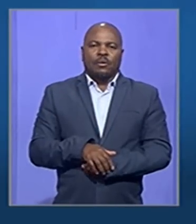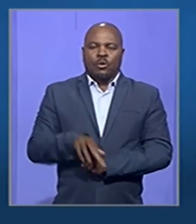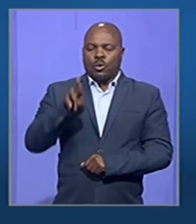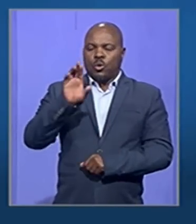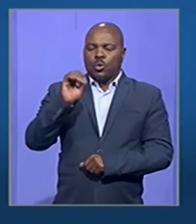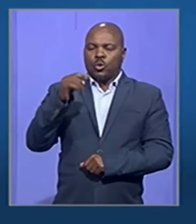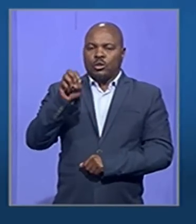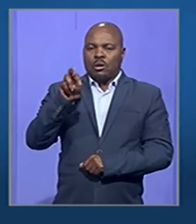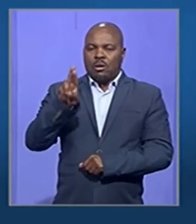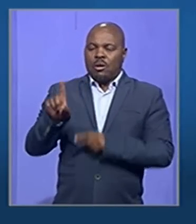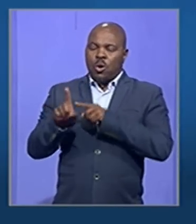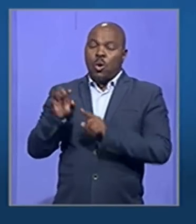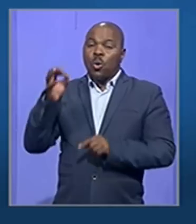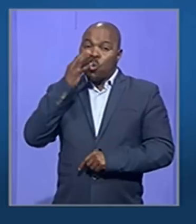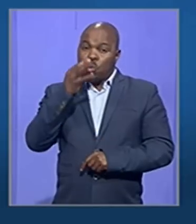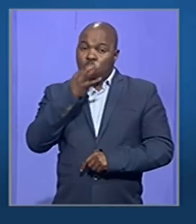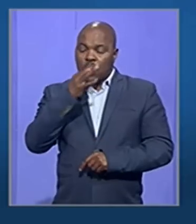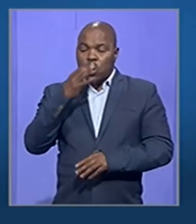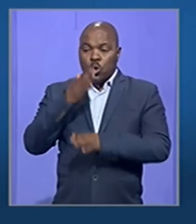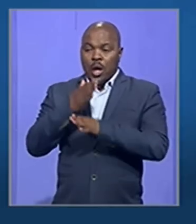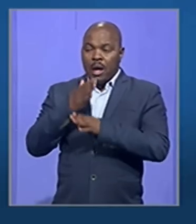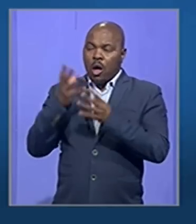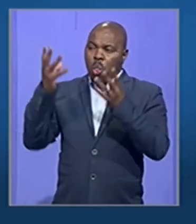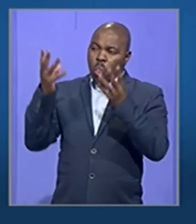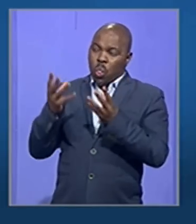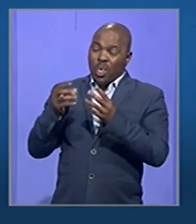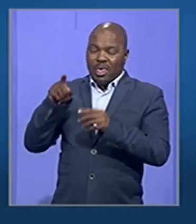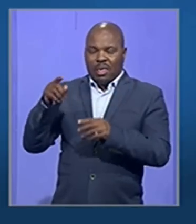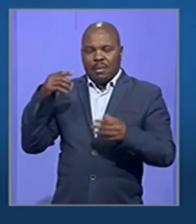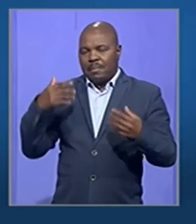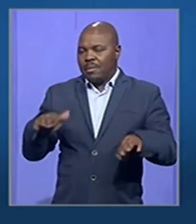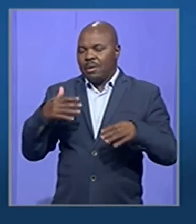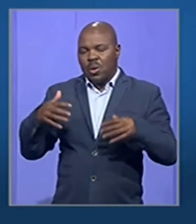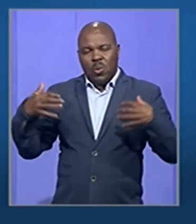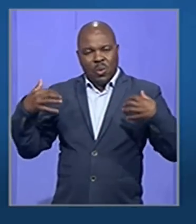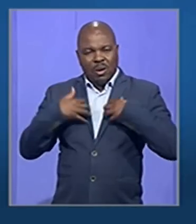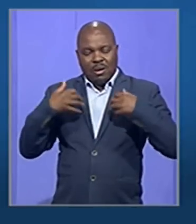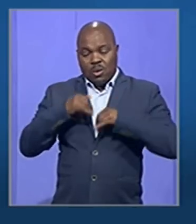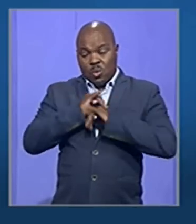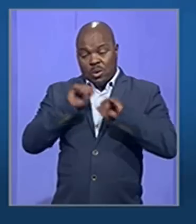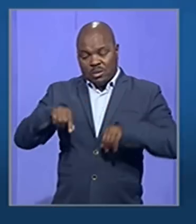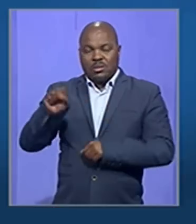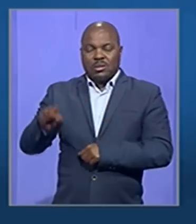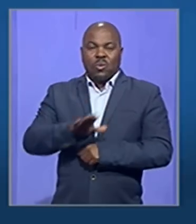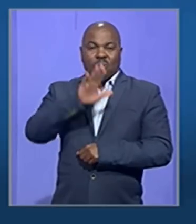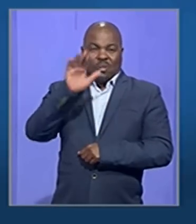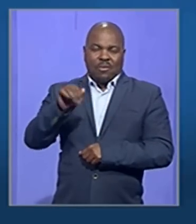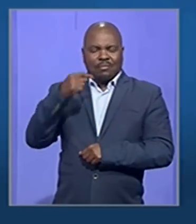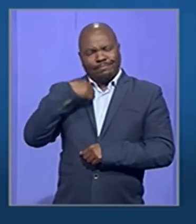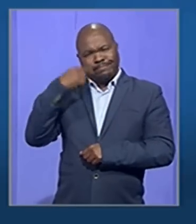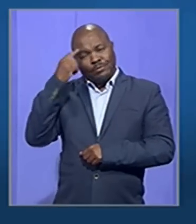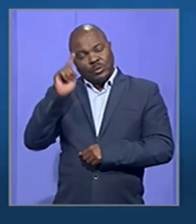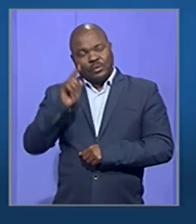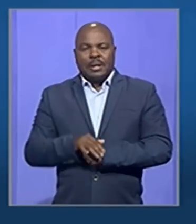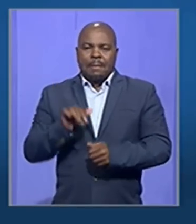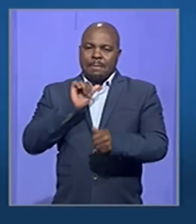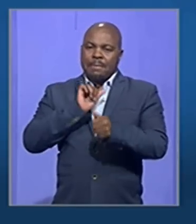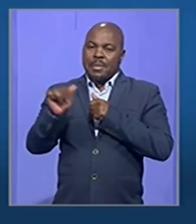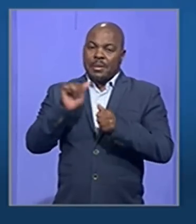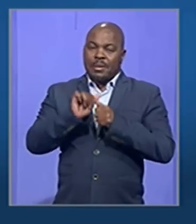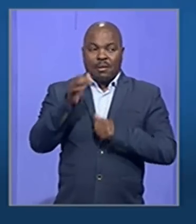Gabriel Roger o re tlhokego ya mešomo e tloga e le hloba boroko kudu ka monageng gomme ke nagana gore go ka ba kaone